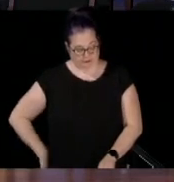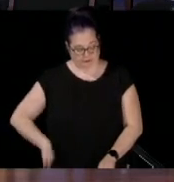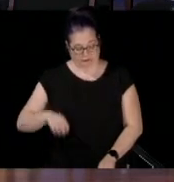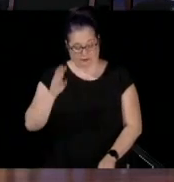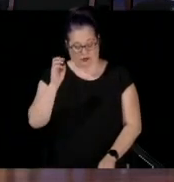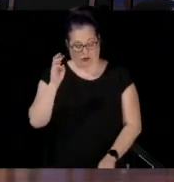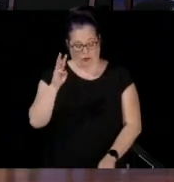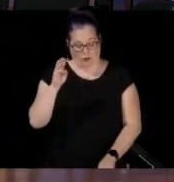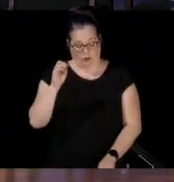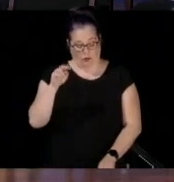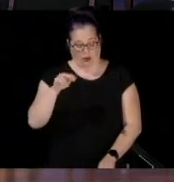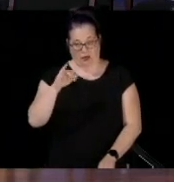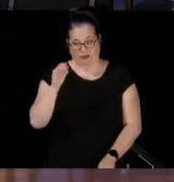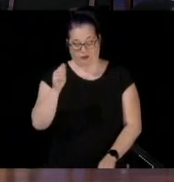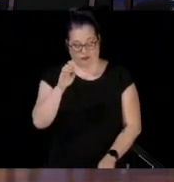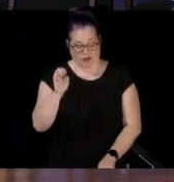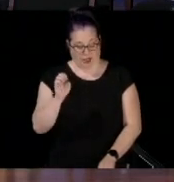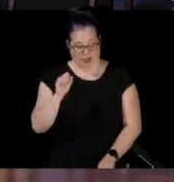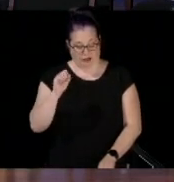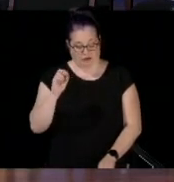Wanjay Suh.